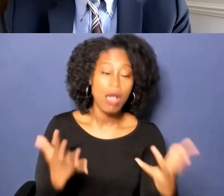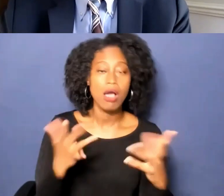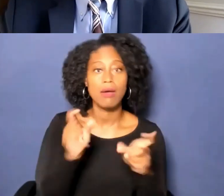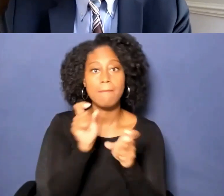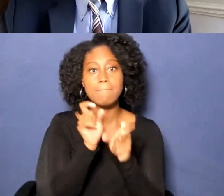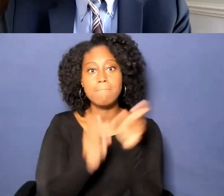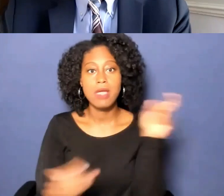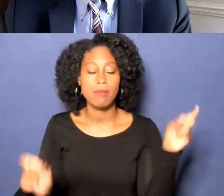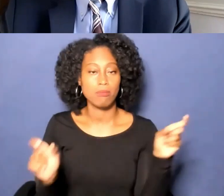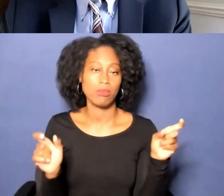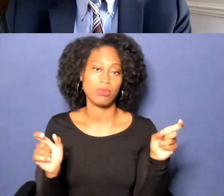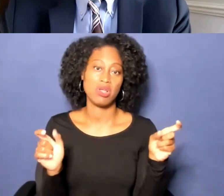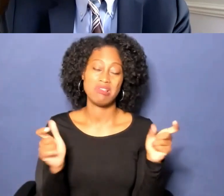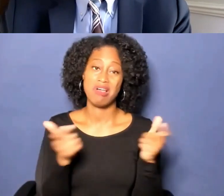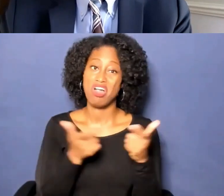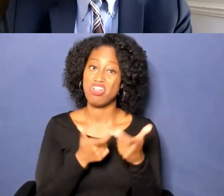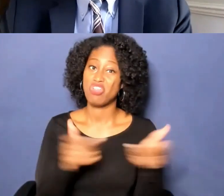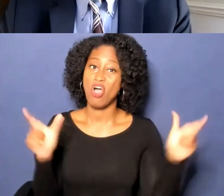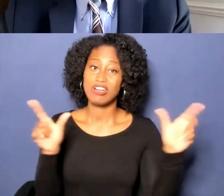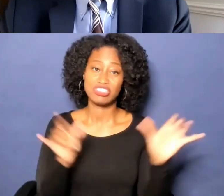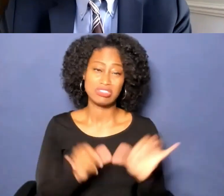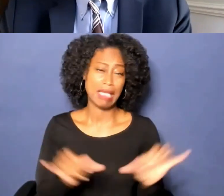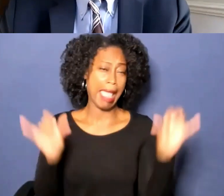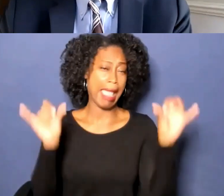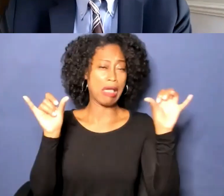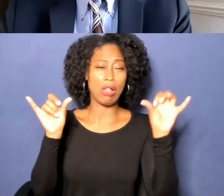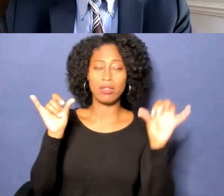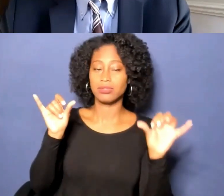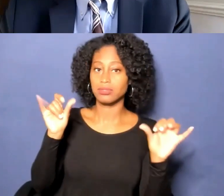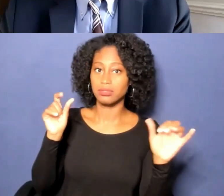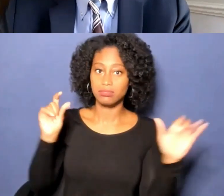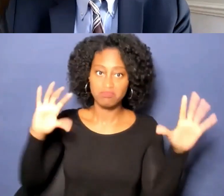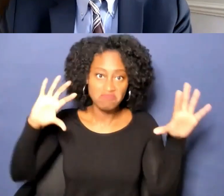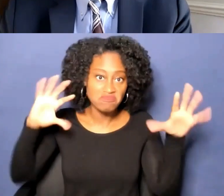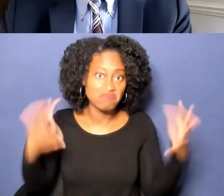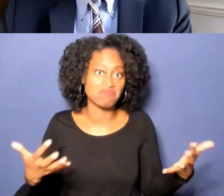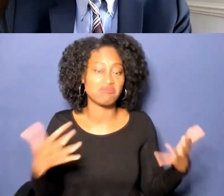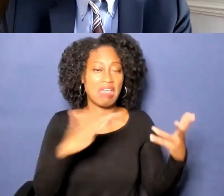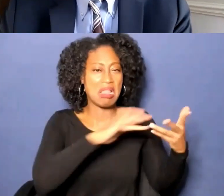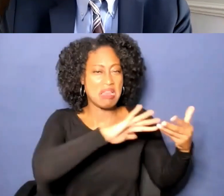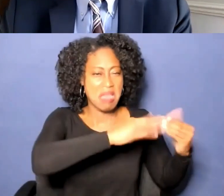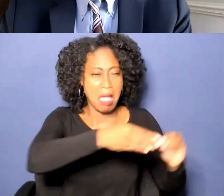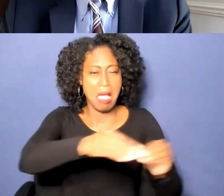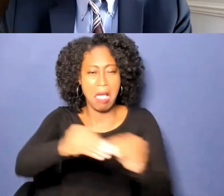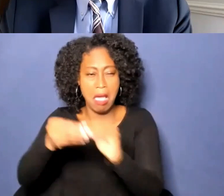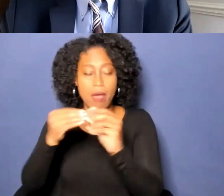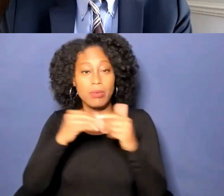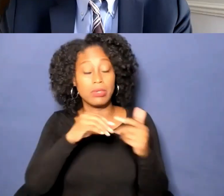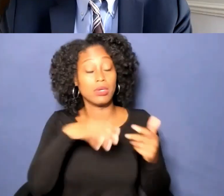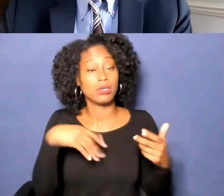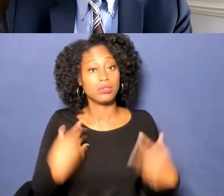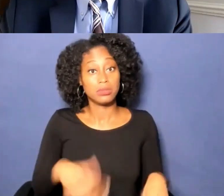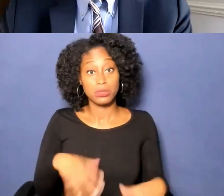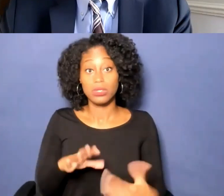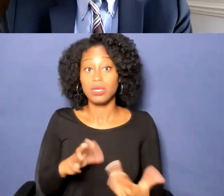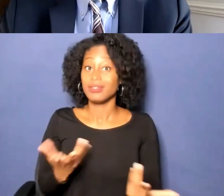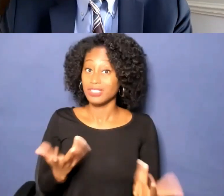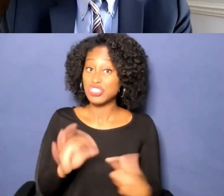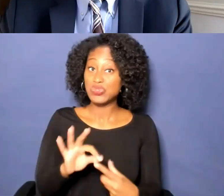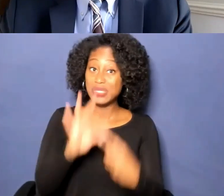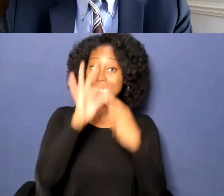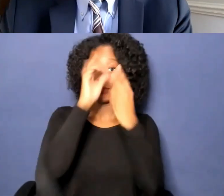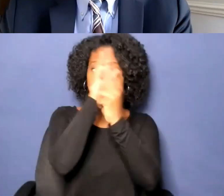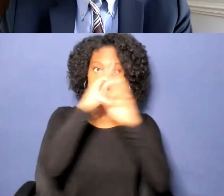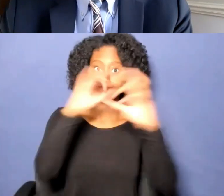state numbers, you're getting a very unusual picture that you don't easily get in other kinds of places.